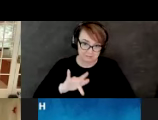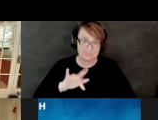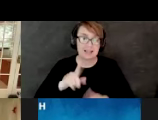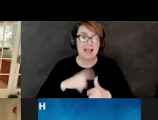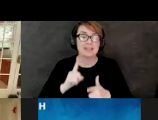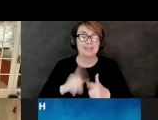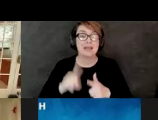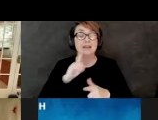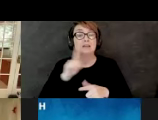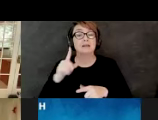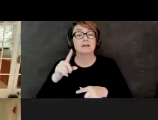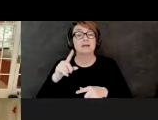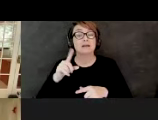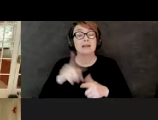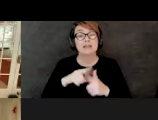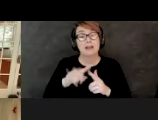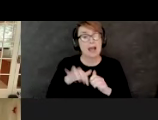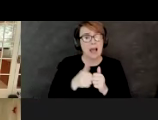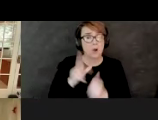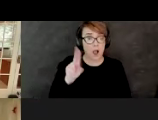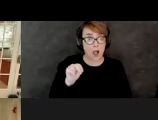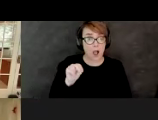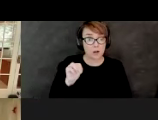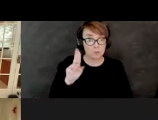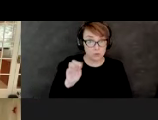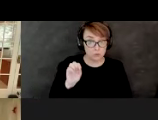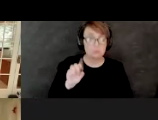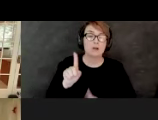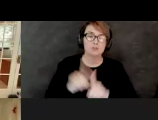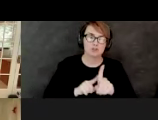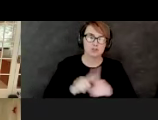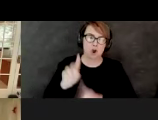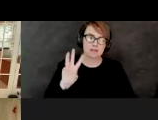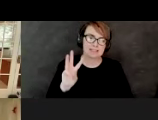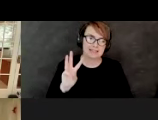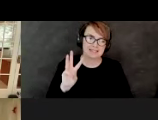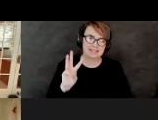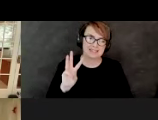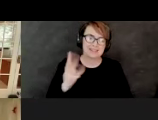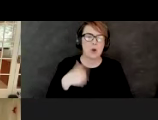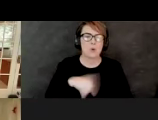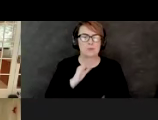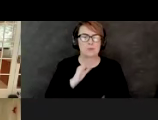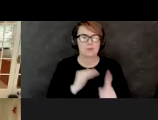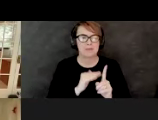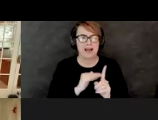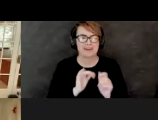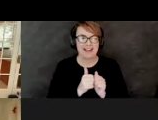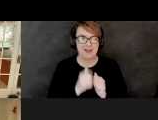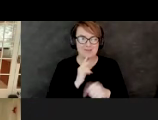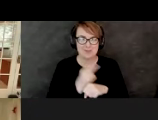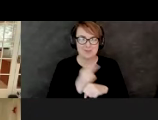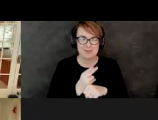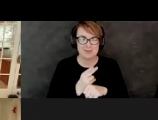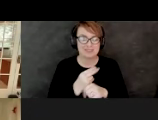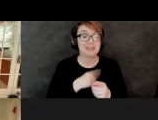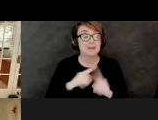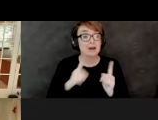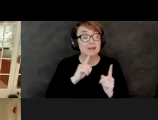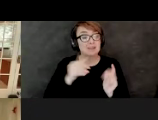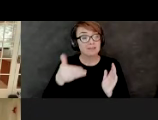by pressing star 6. We'll remind you later again about these rules, but when we do invite public comment, we ask that you